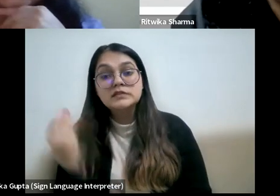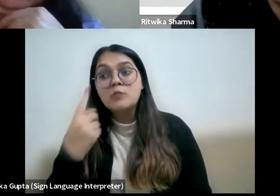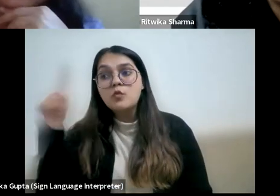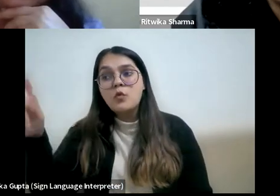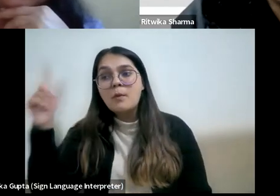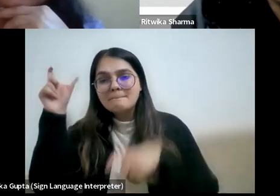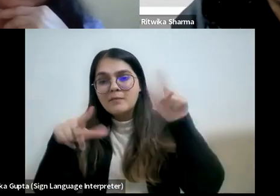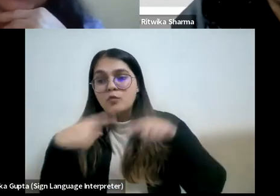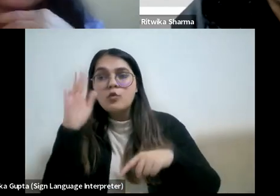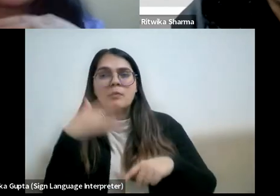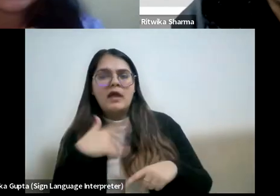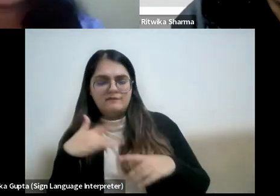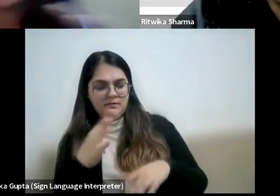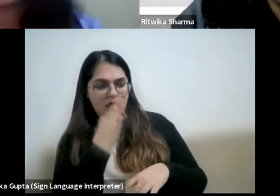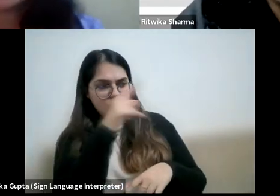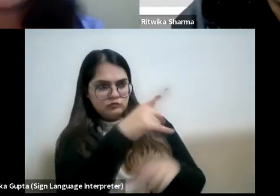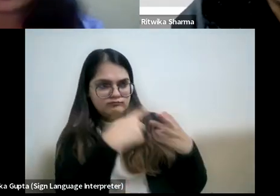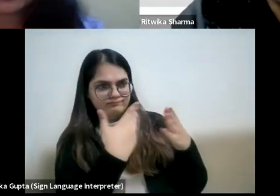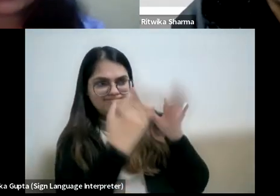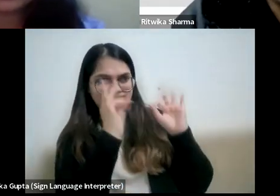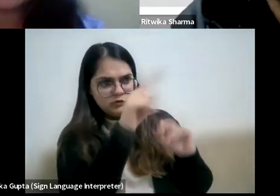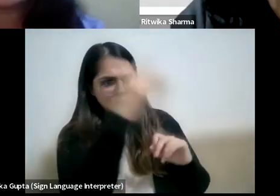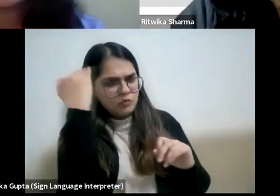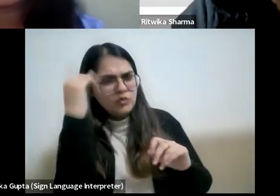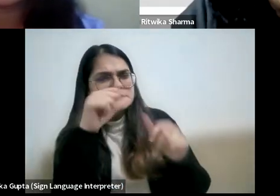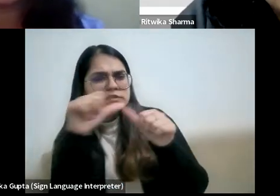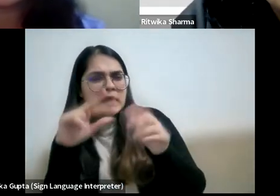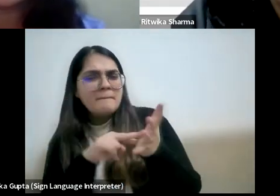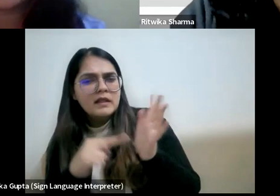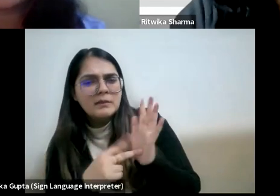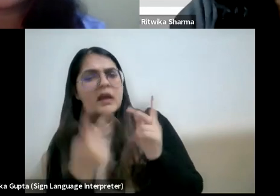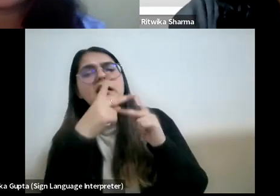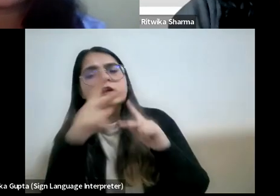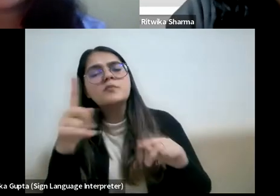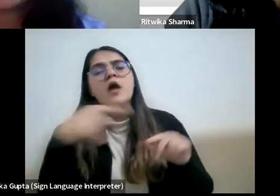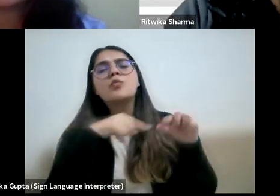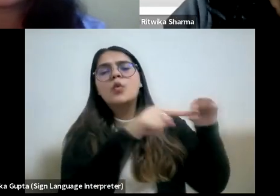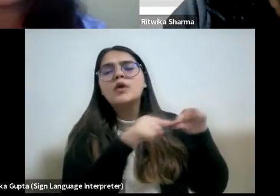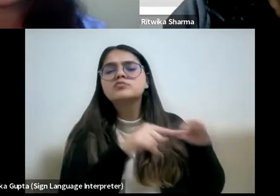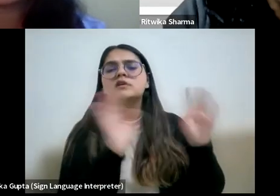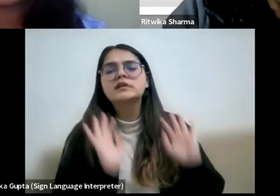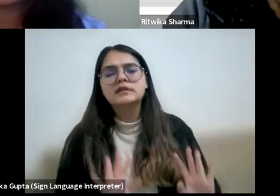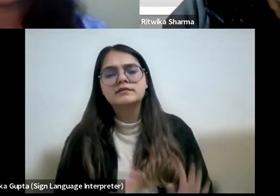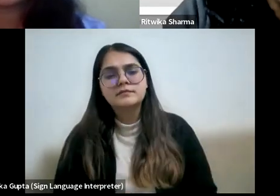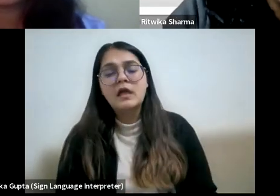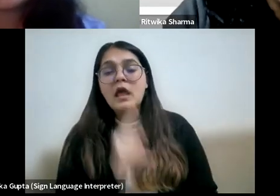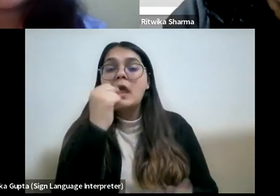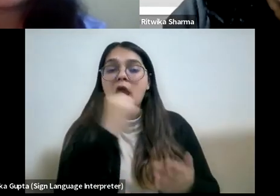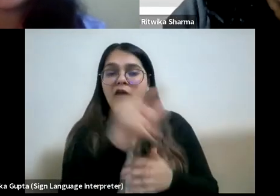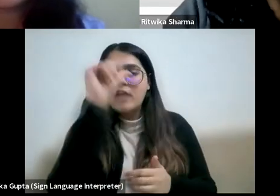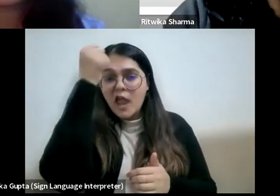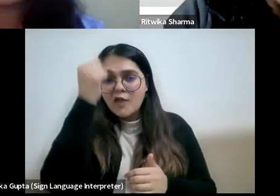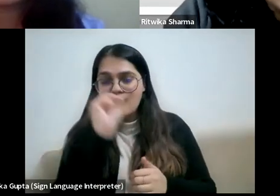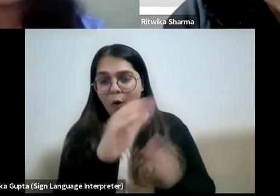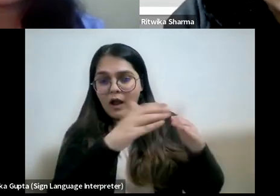and but mostly of the Muslim community. Although we did include people from the Hindu community,